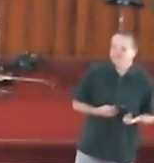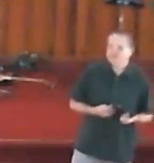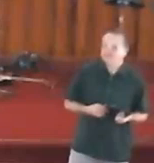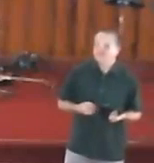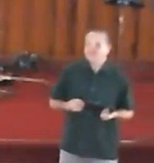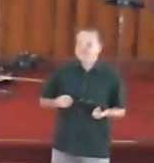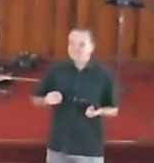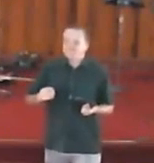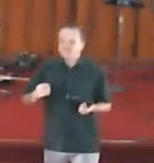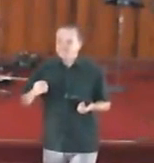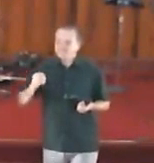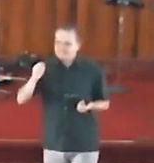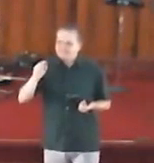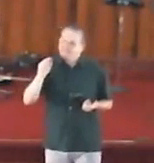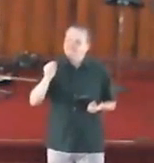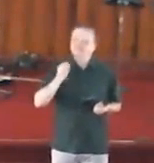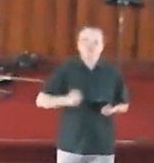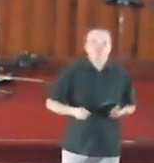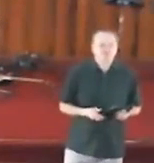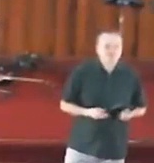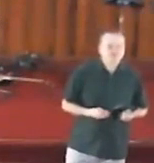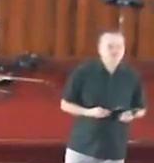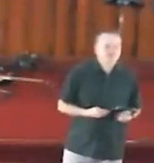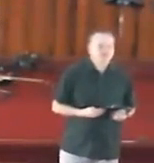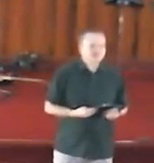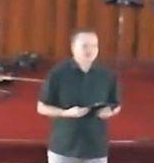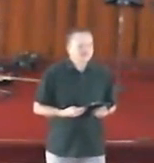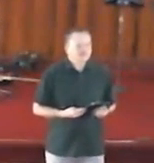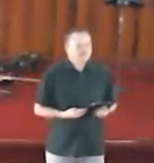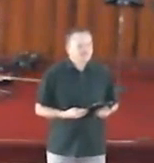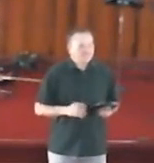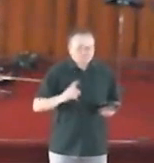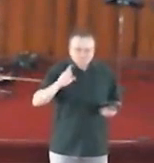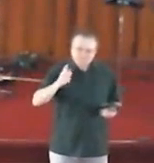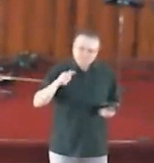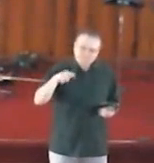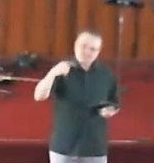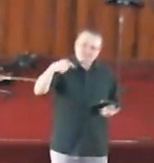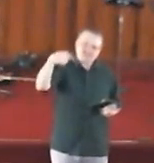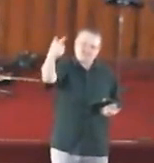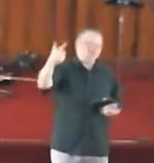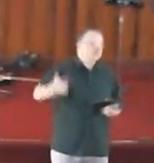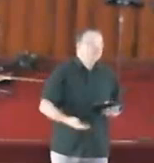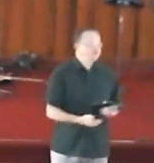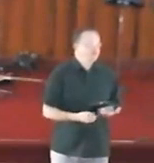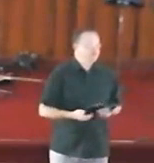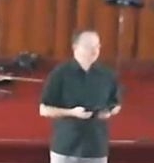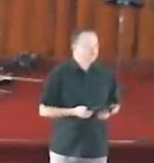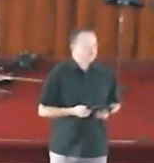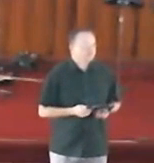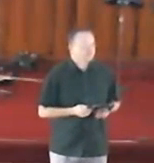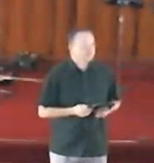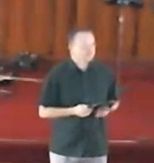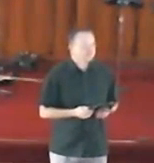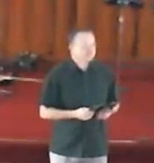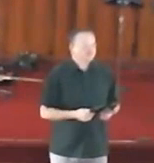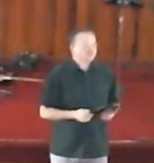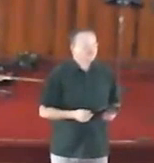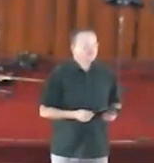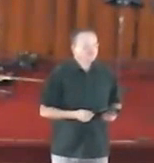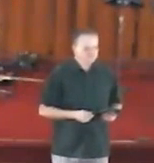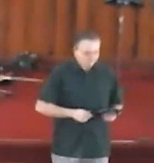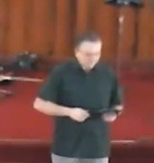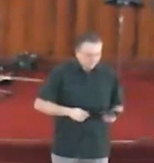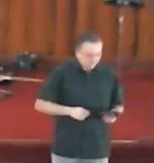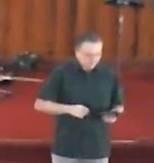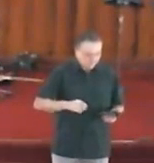disciples. Eran discípulos. They were disciples. Ellos querían ser como Jesús. They wanted to be like